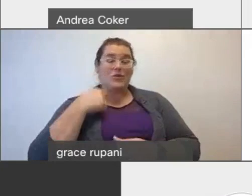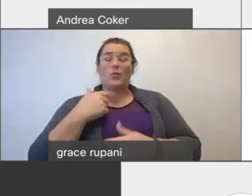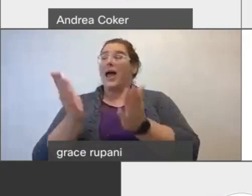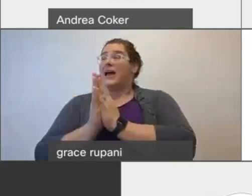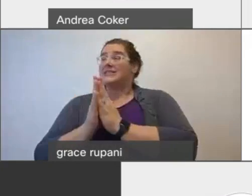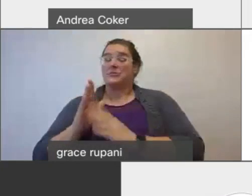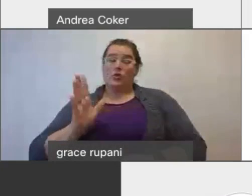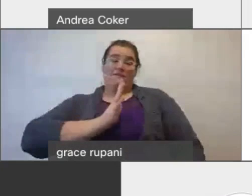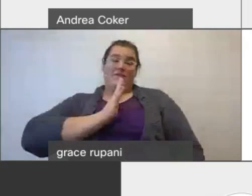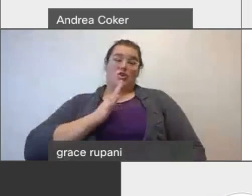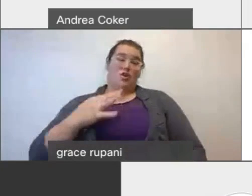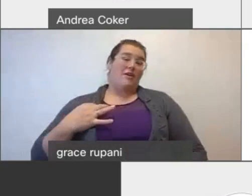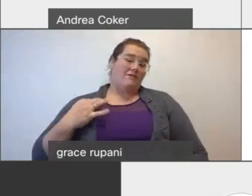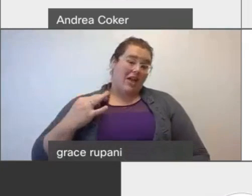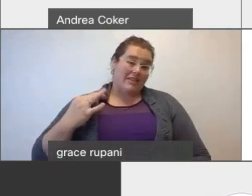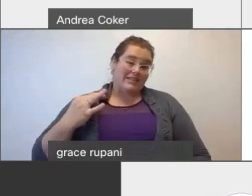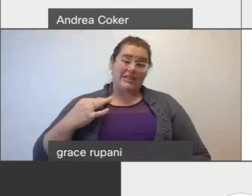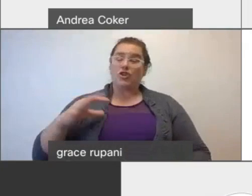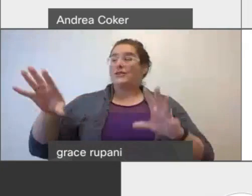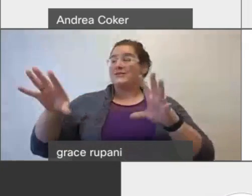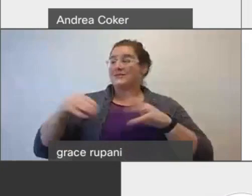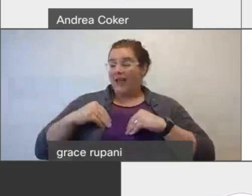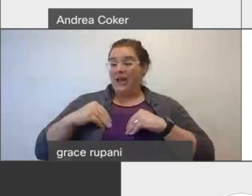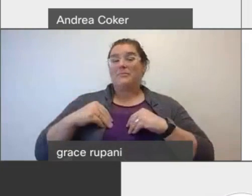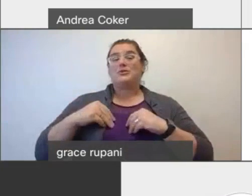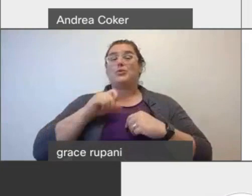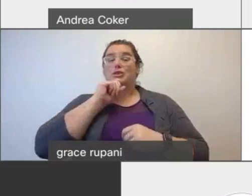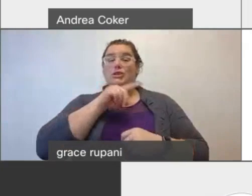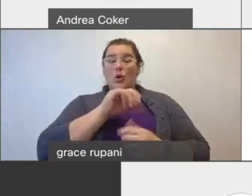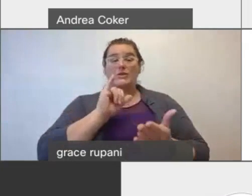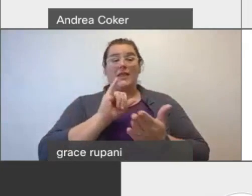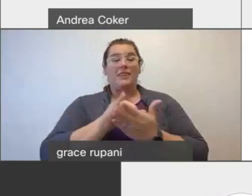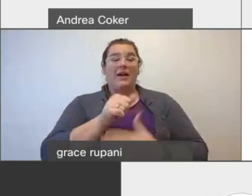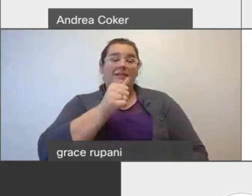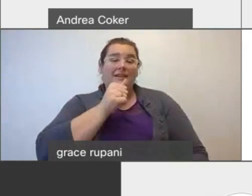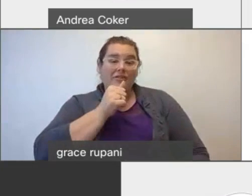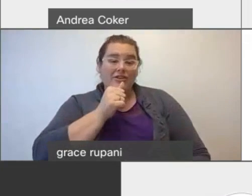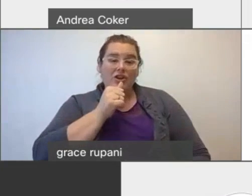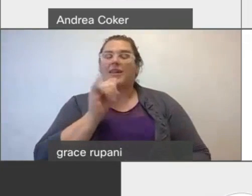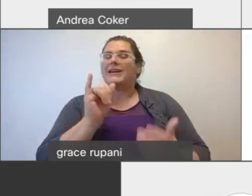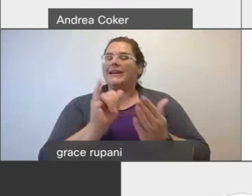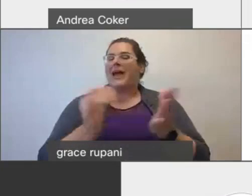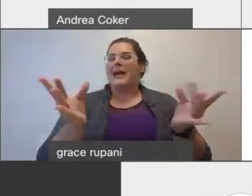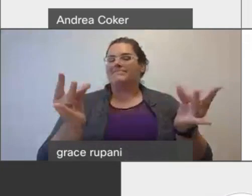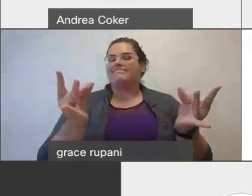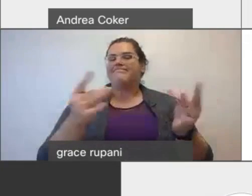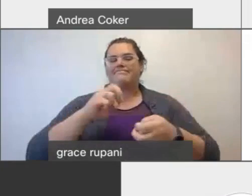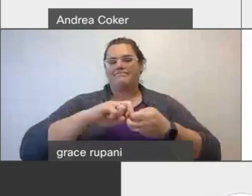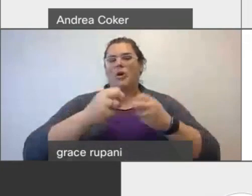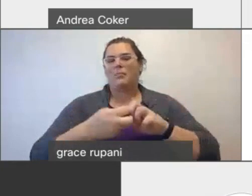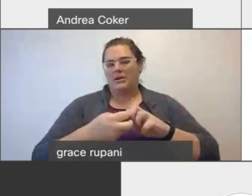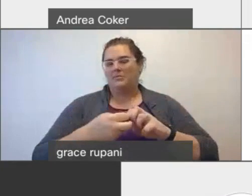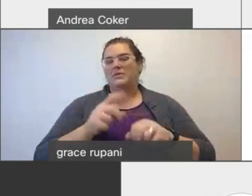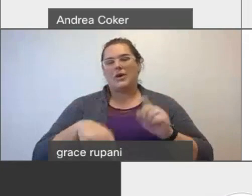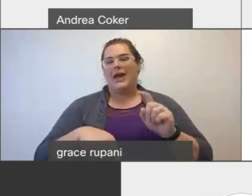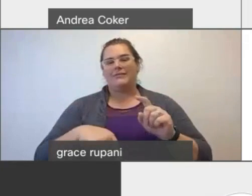official volunteers, get past the confidentiality issues, because you can't disclose to someone, that this person receives services from